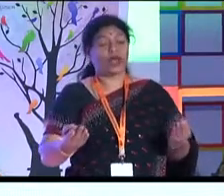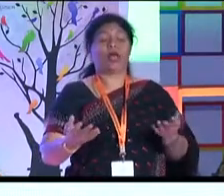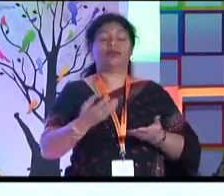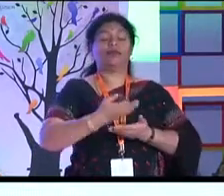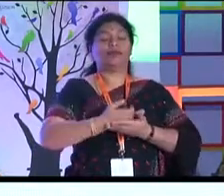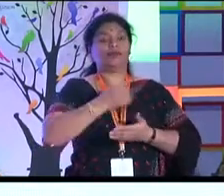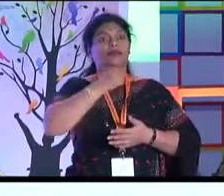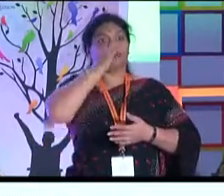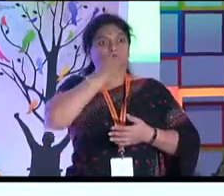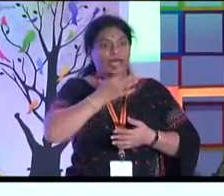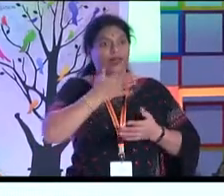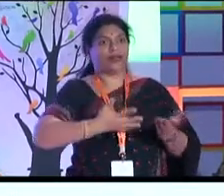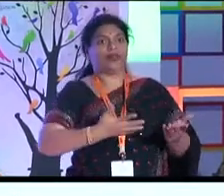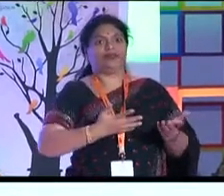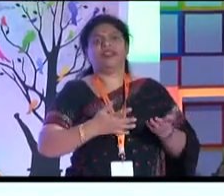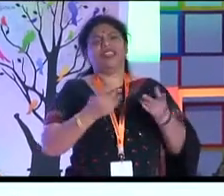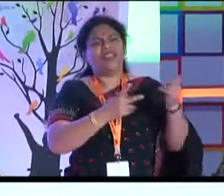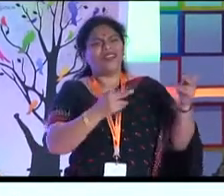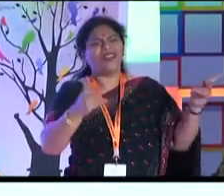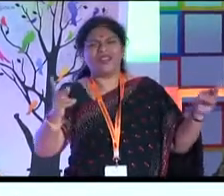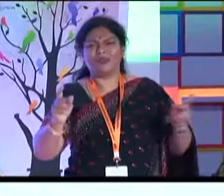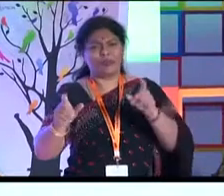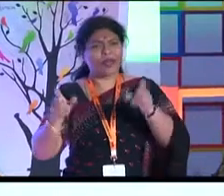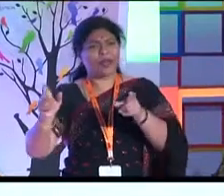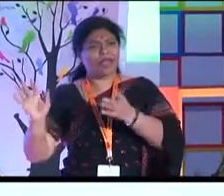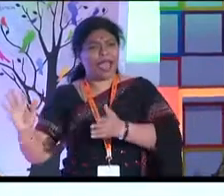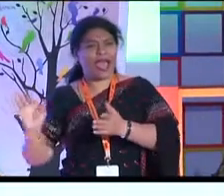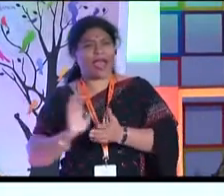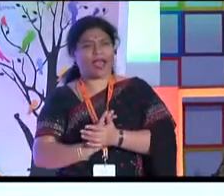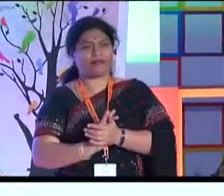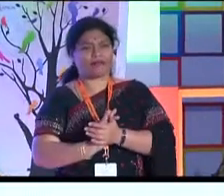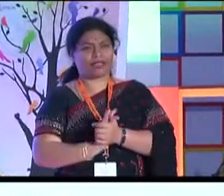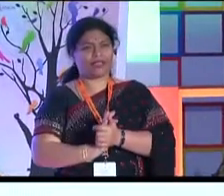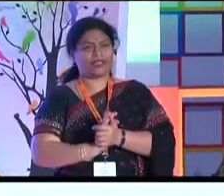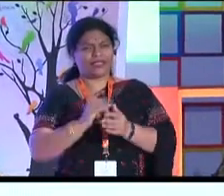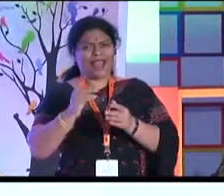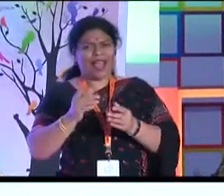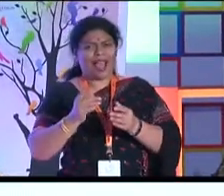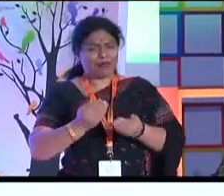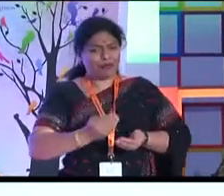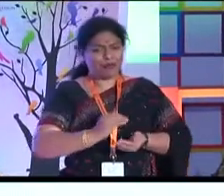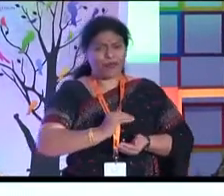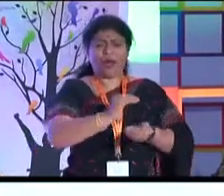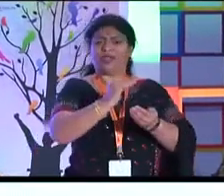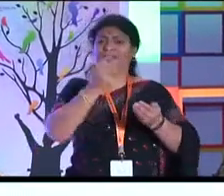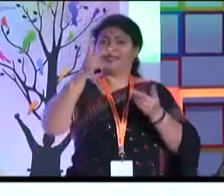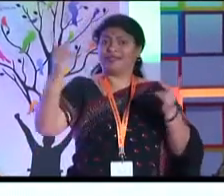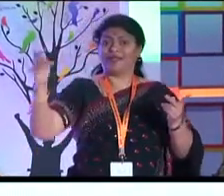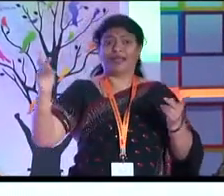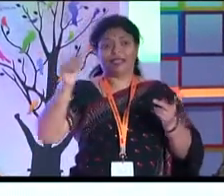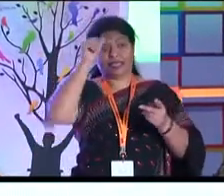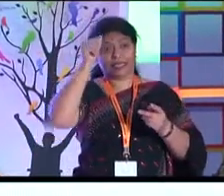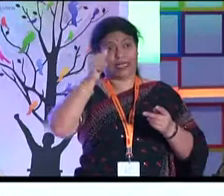yoga. And you know, it's, our genetic pool is very different. You know, so many things are